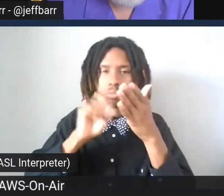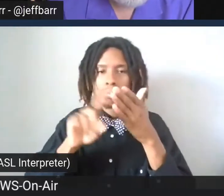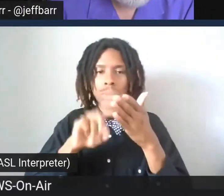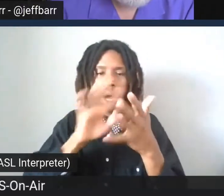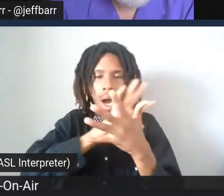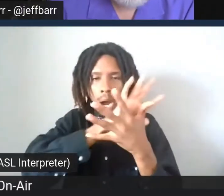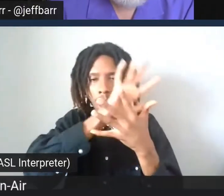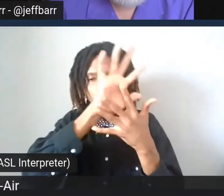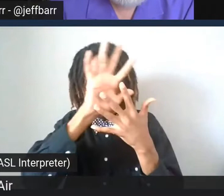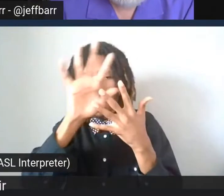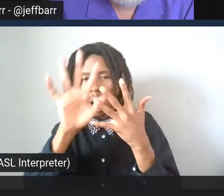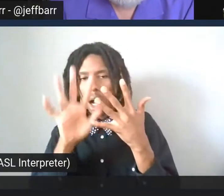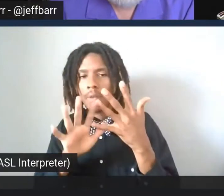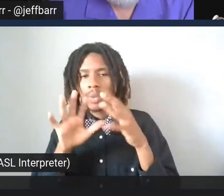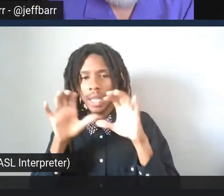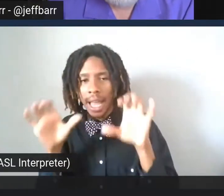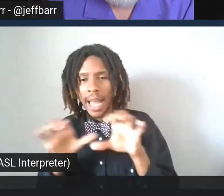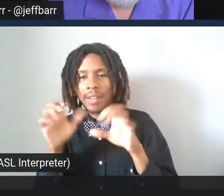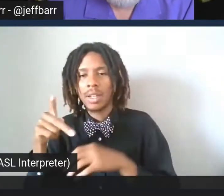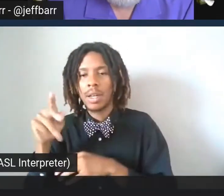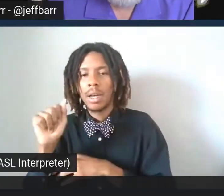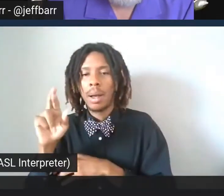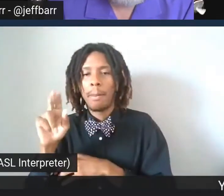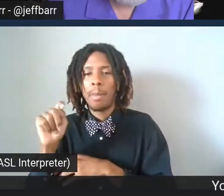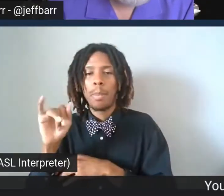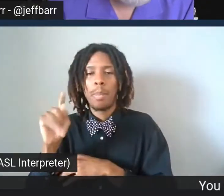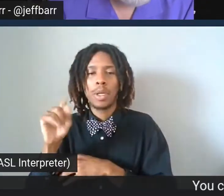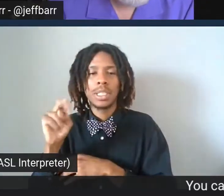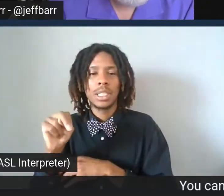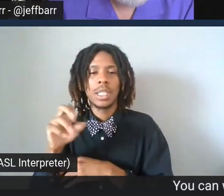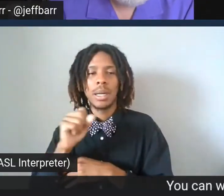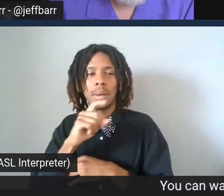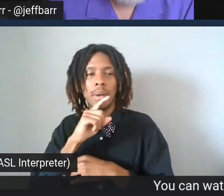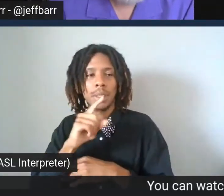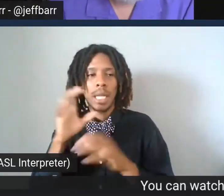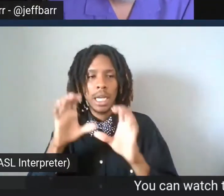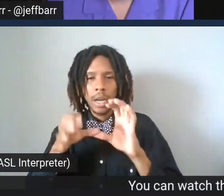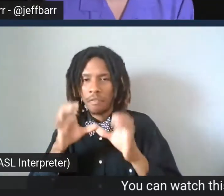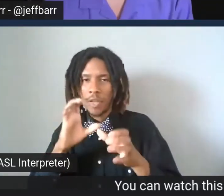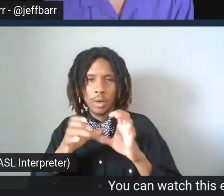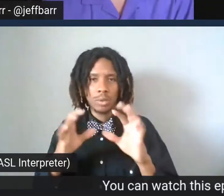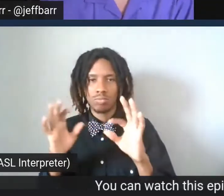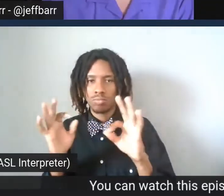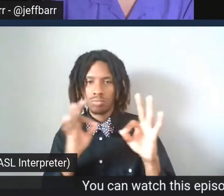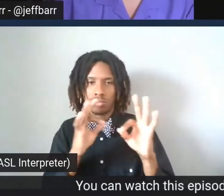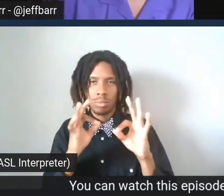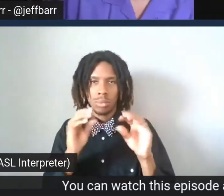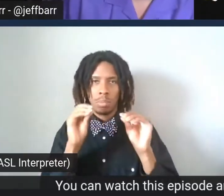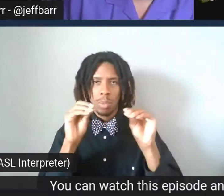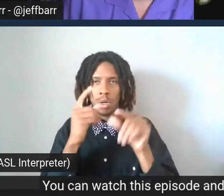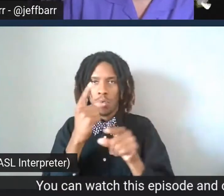your active partitions to make sure that the configurations are in place.